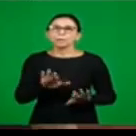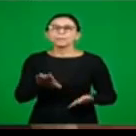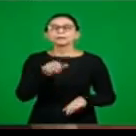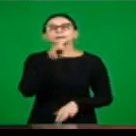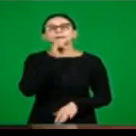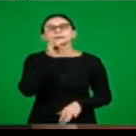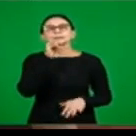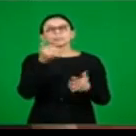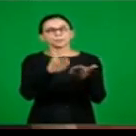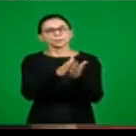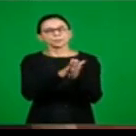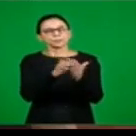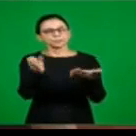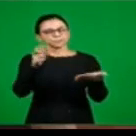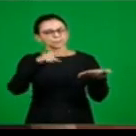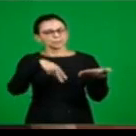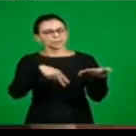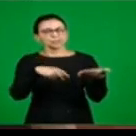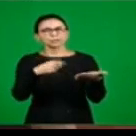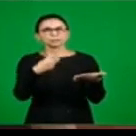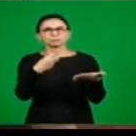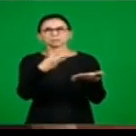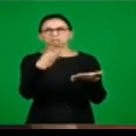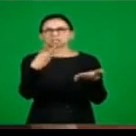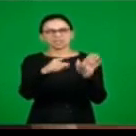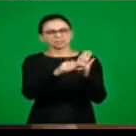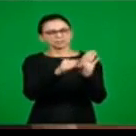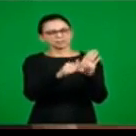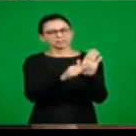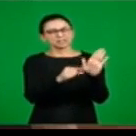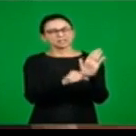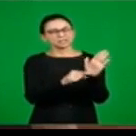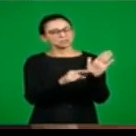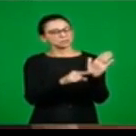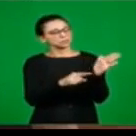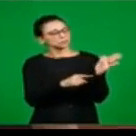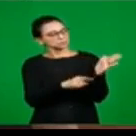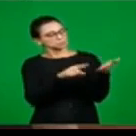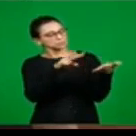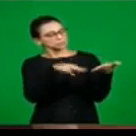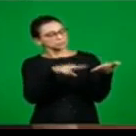You need to keep the letter. We're going to...